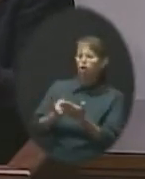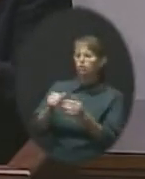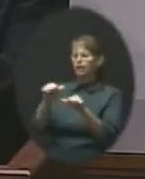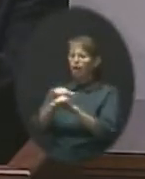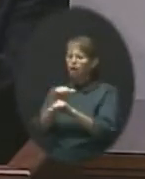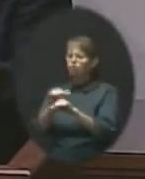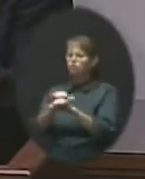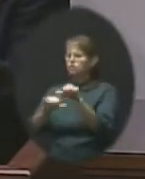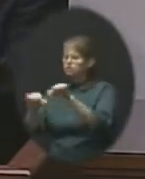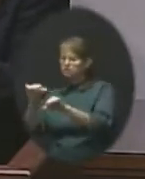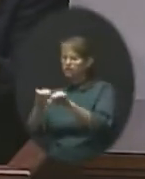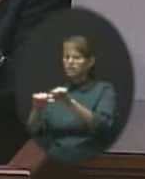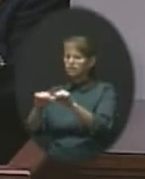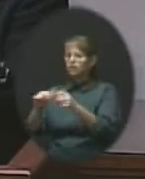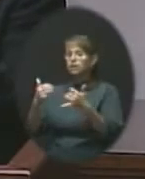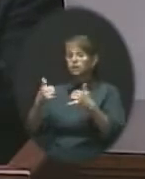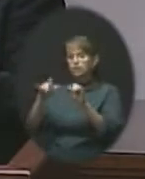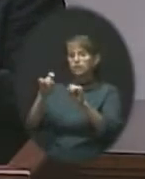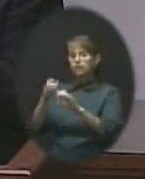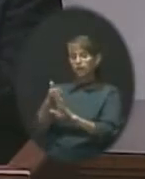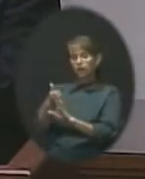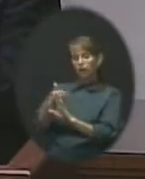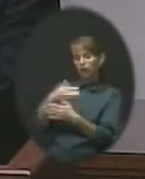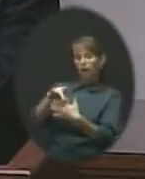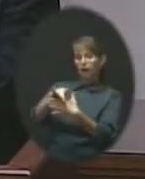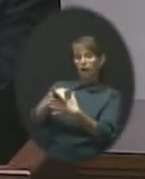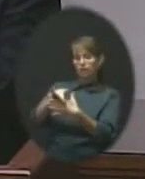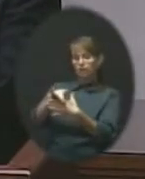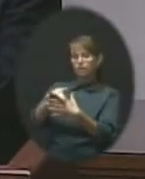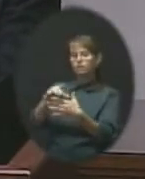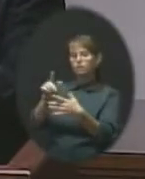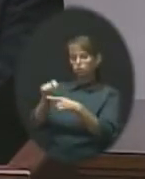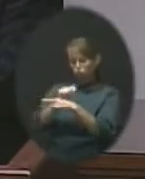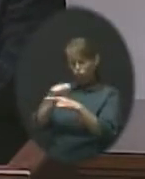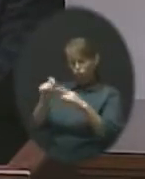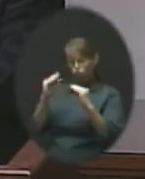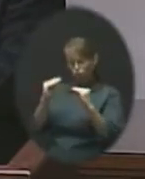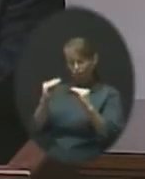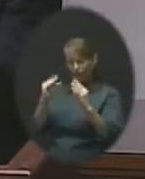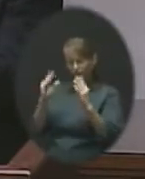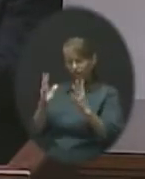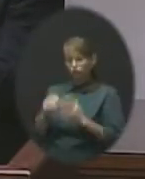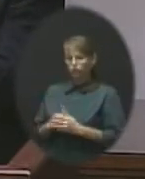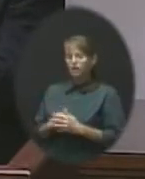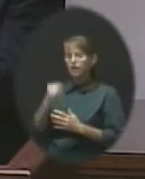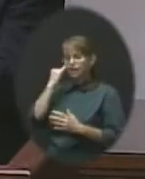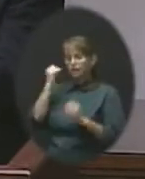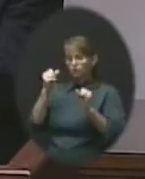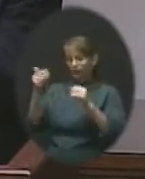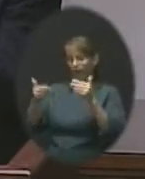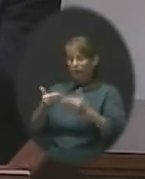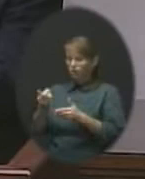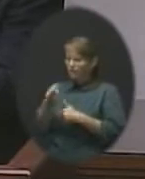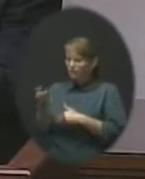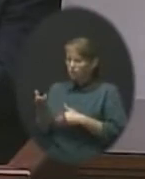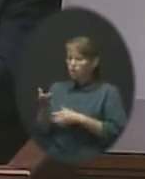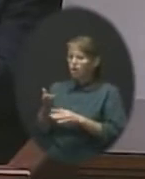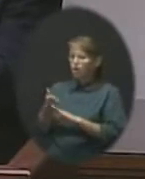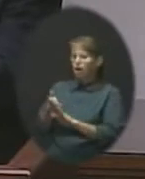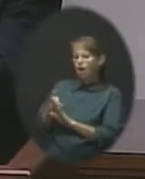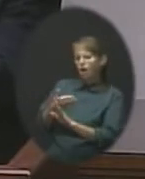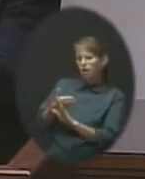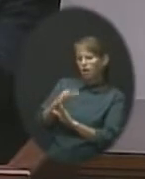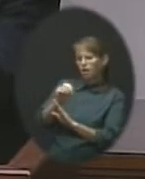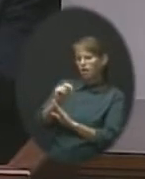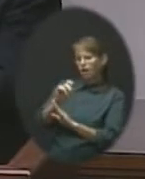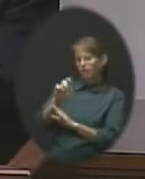need content-trained teachers. If you can hire a couple full-time content-trained teachers, they can help the students in the SOAR program, they